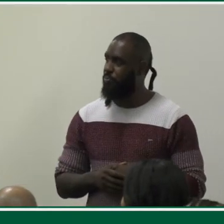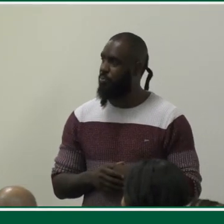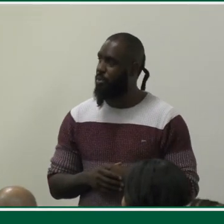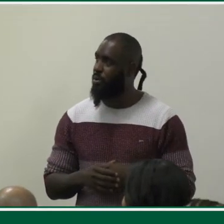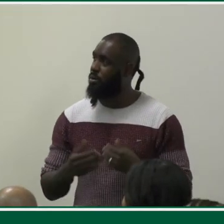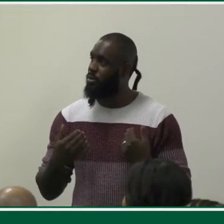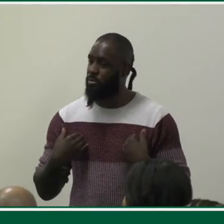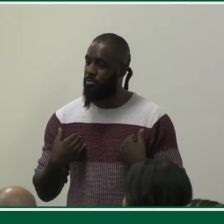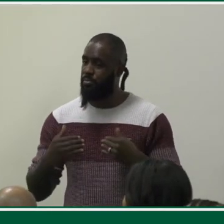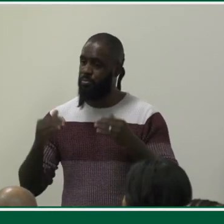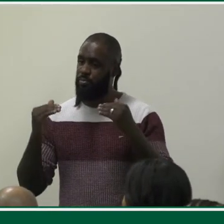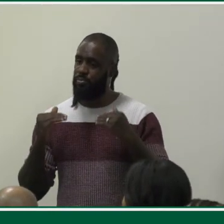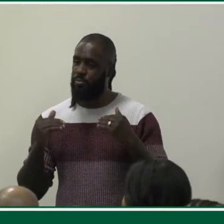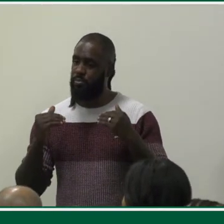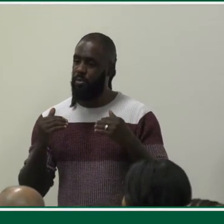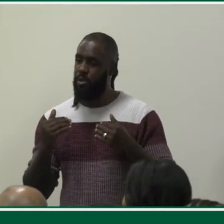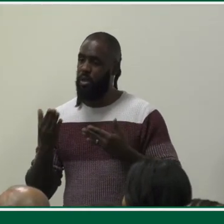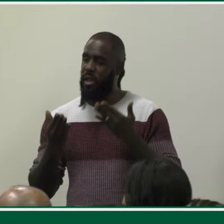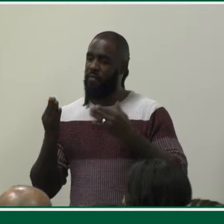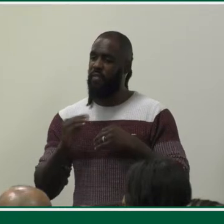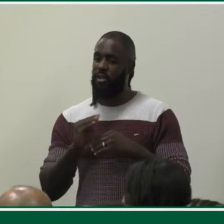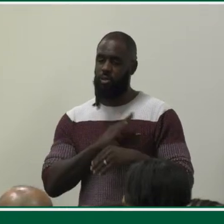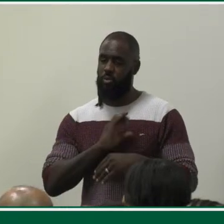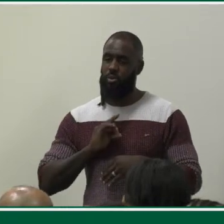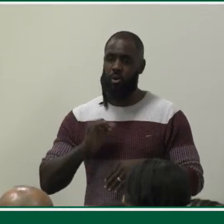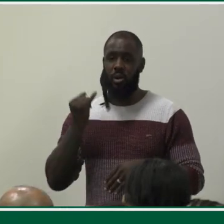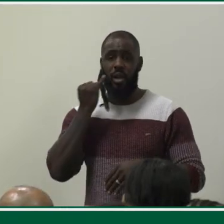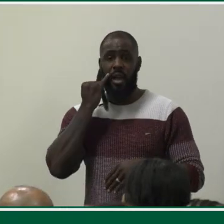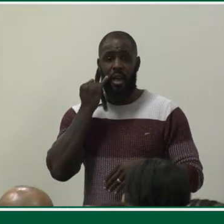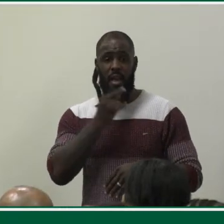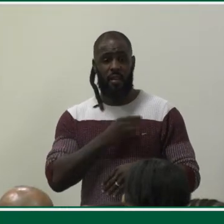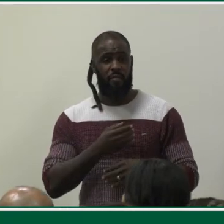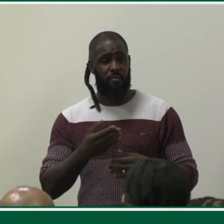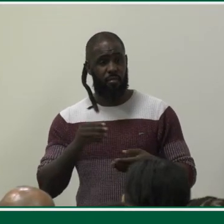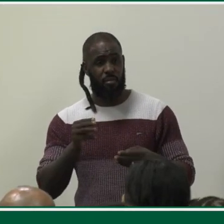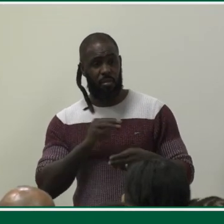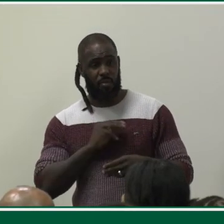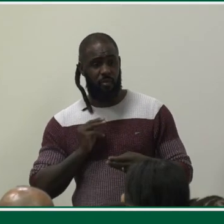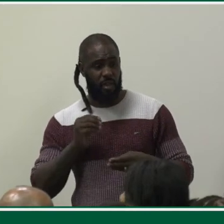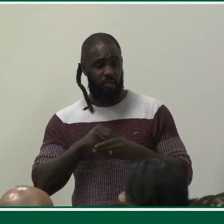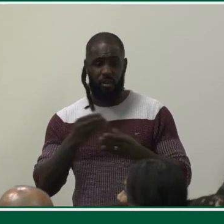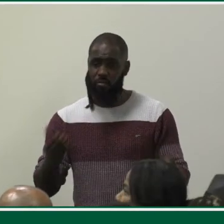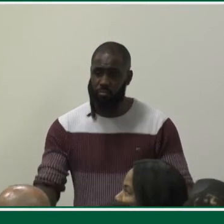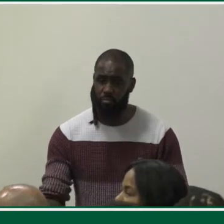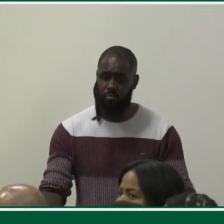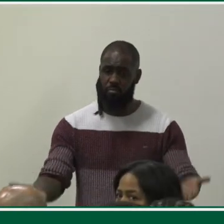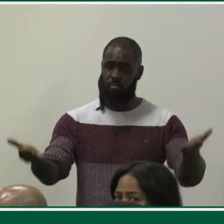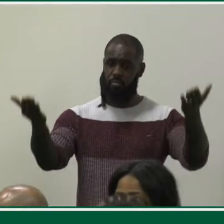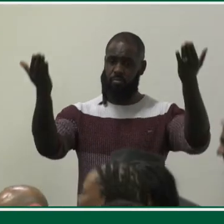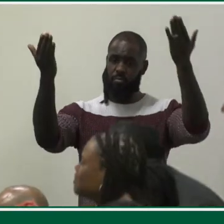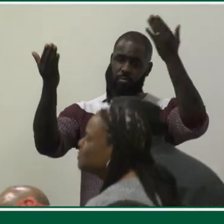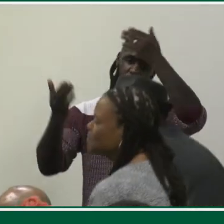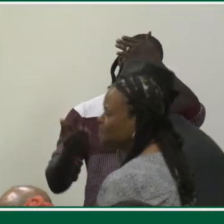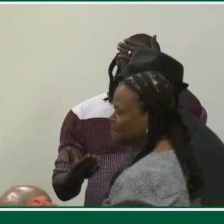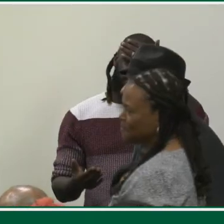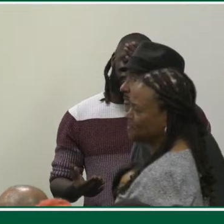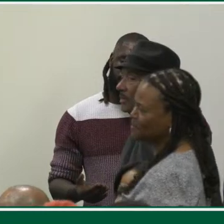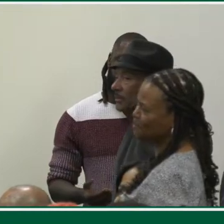We also have an advisory board. And if you are a member of the advisory board, if you could just stand up. I've got a few folks in the room.